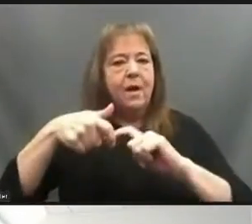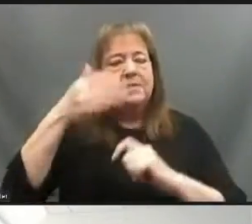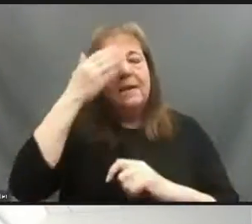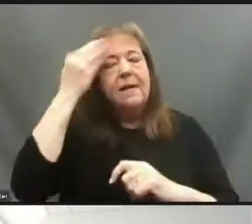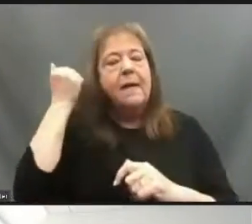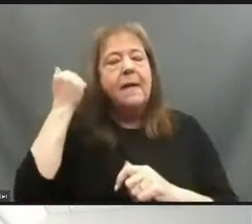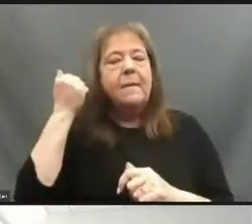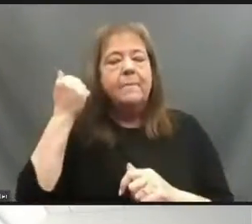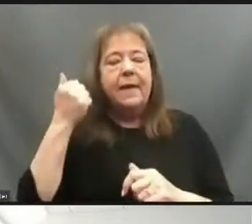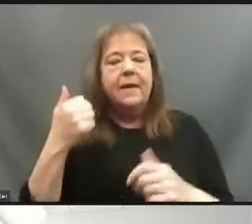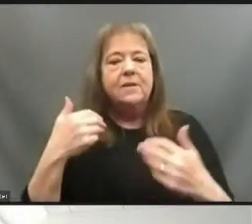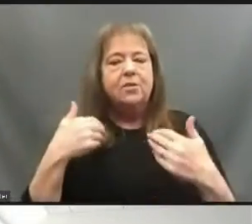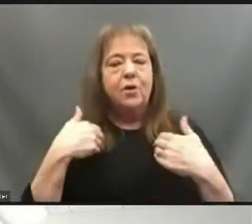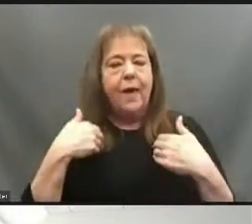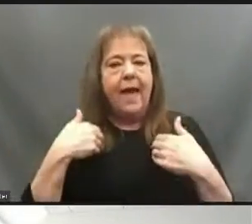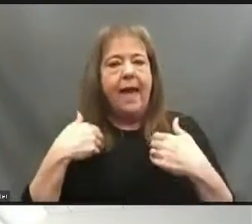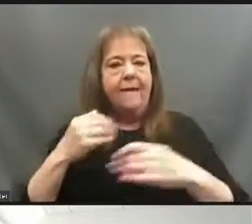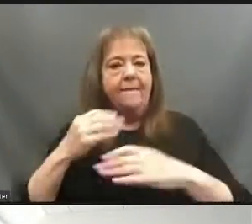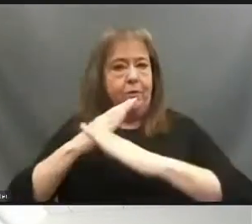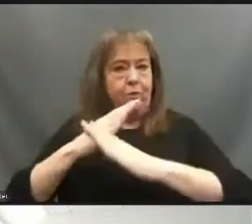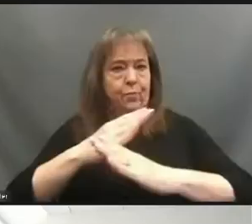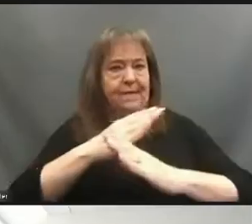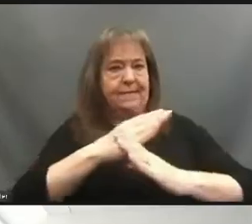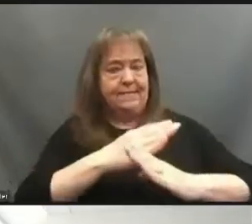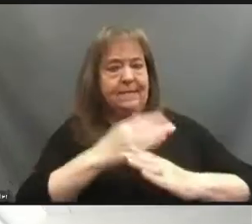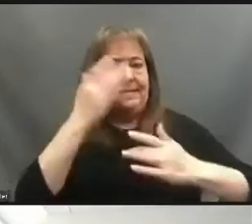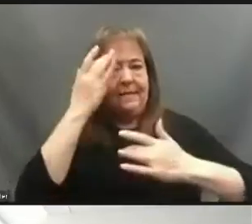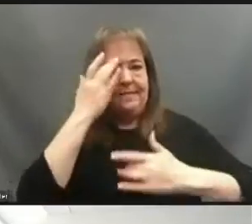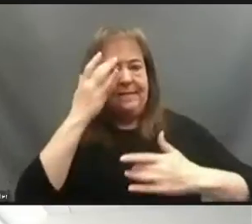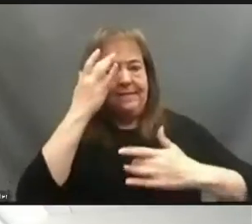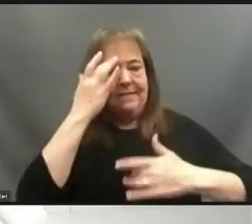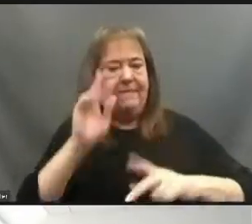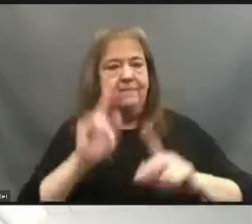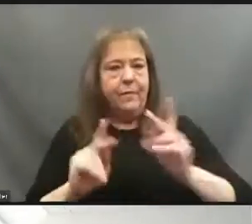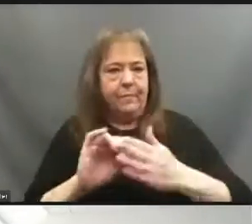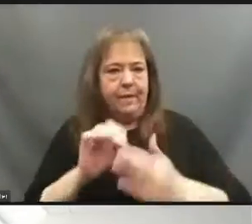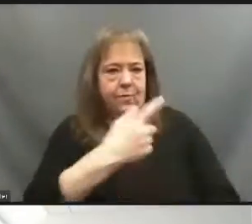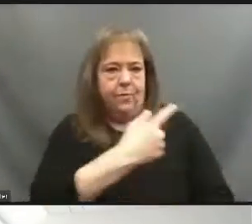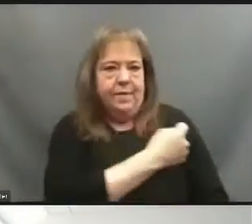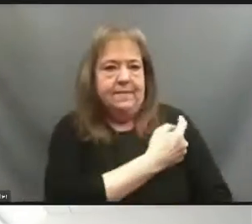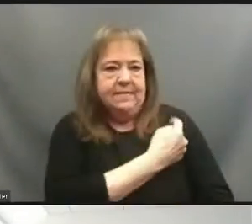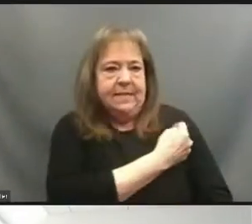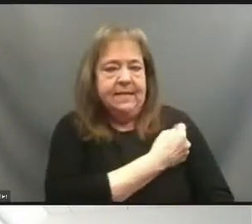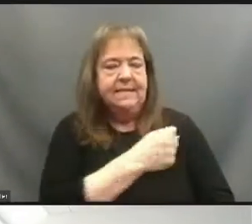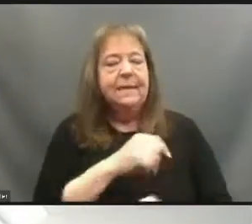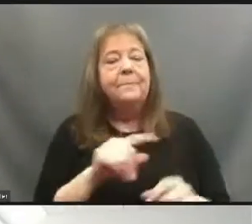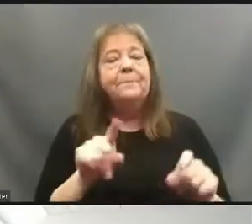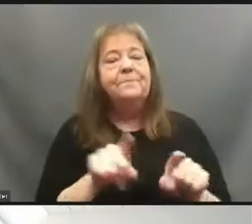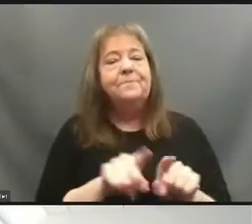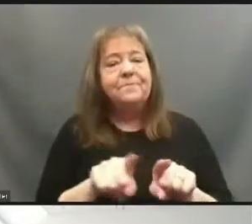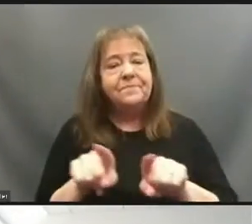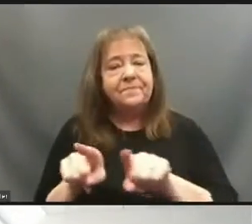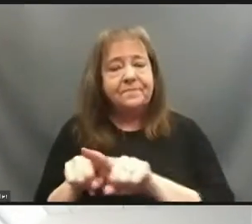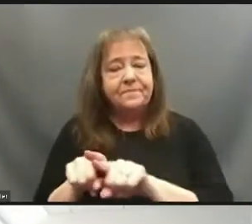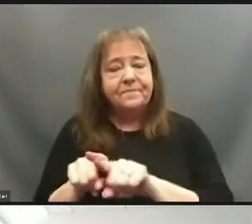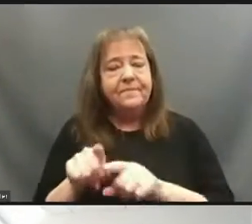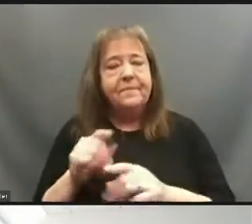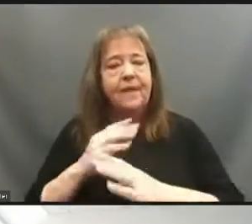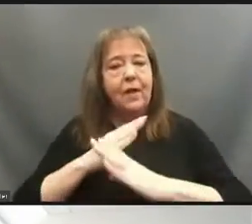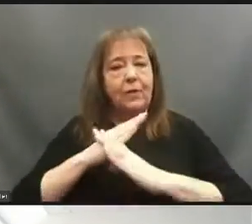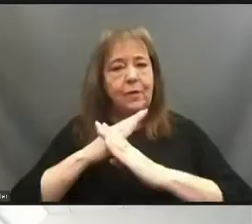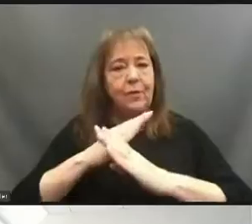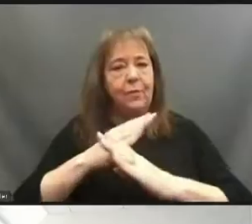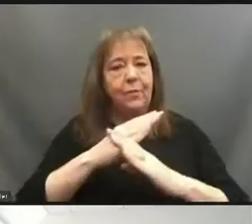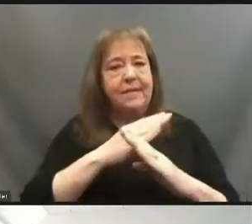built-in resistance to disease from those who have been vaccinated, as well as the resistance